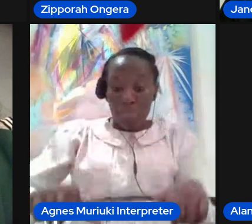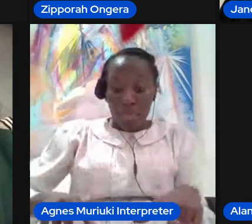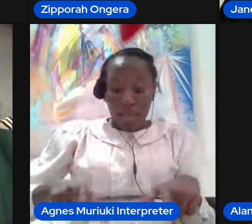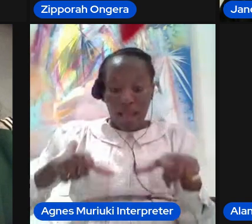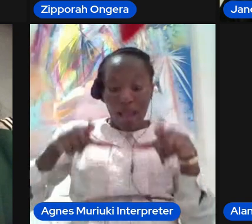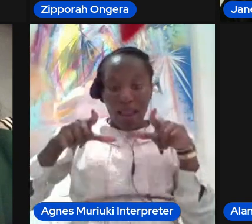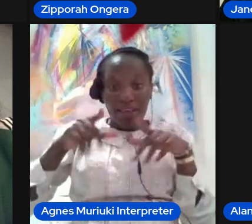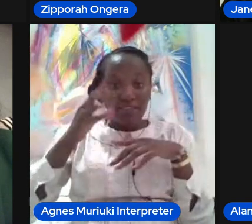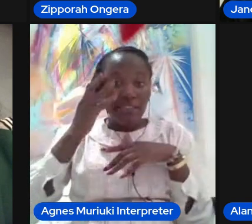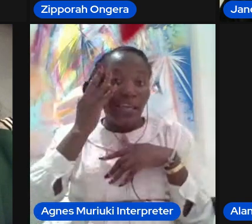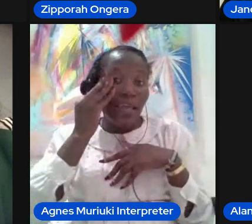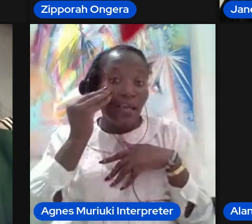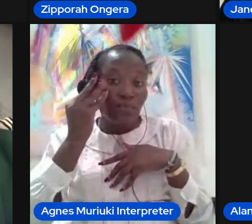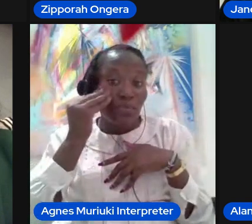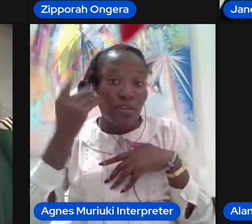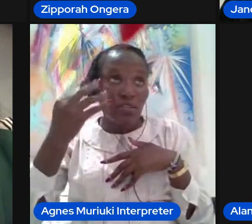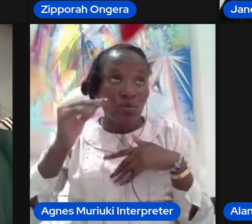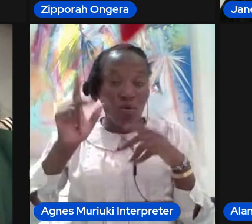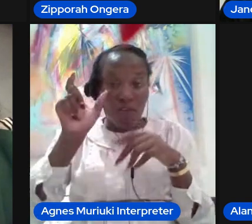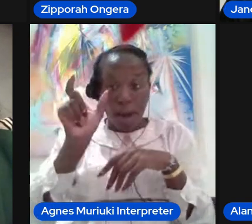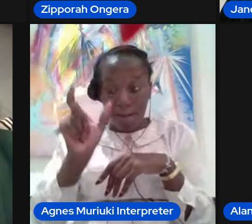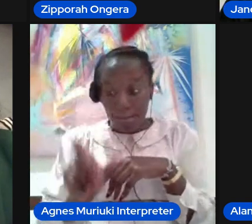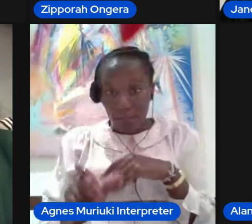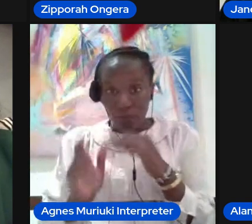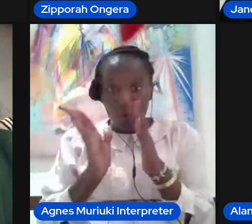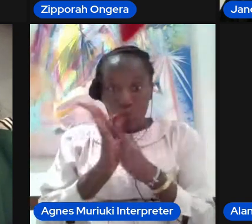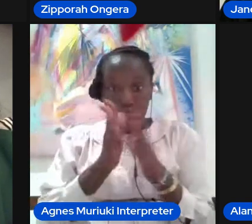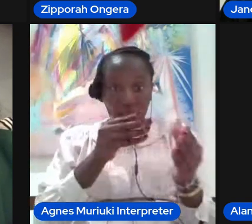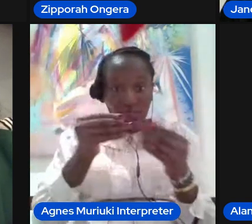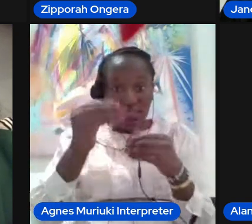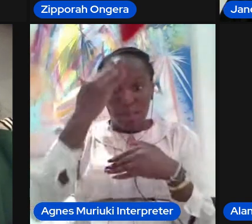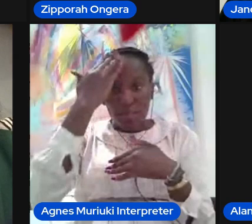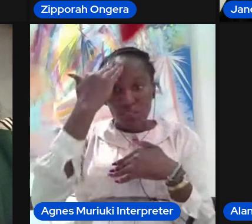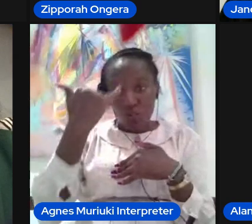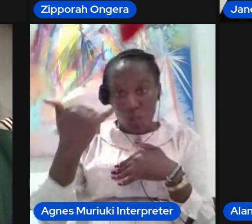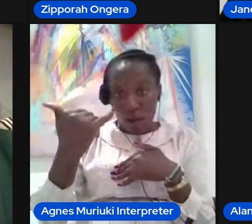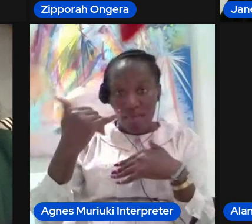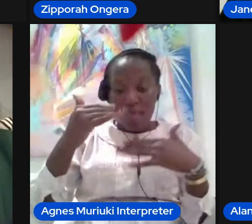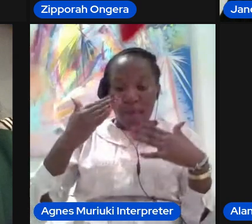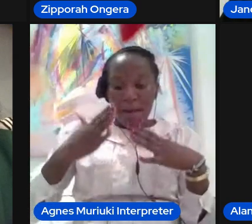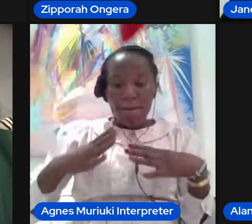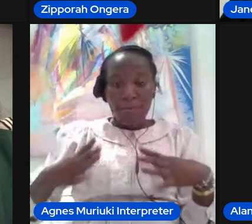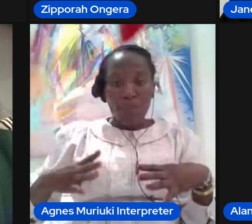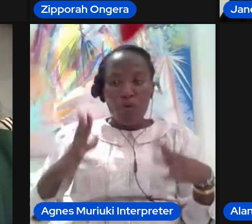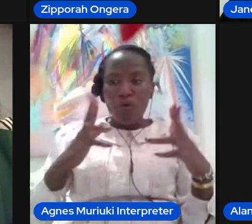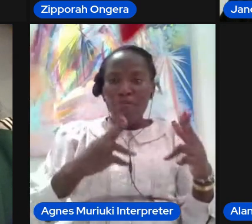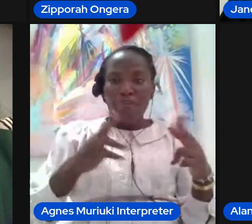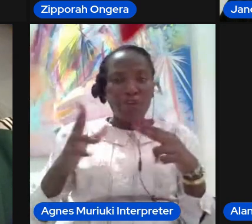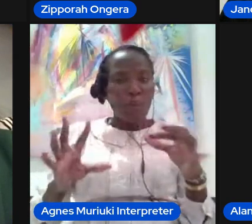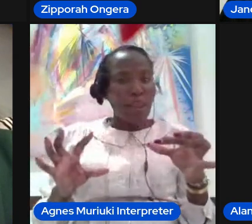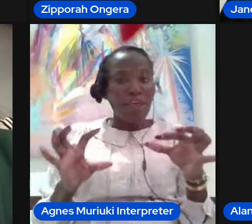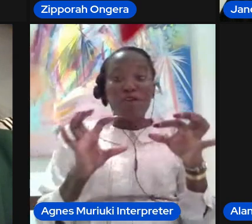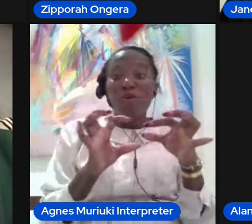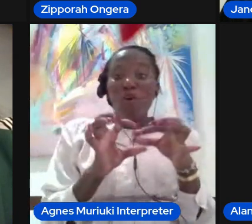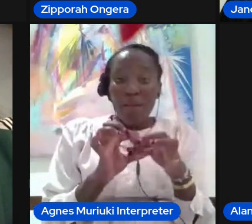experiences of persons with disability, because people with connect with the real stories